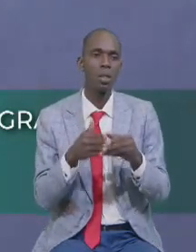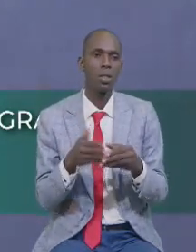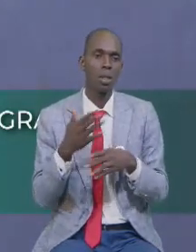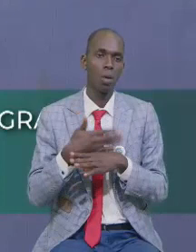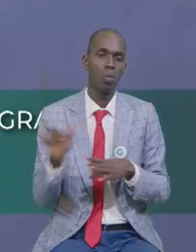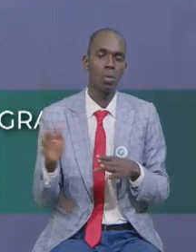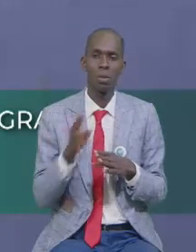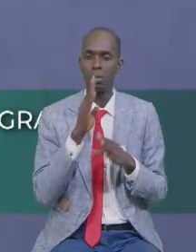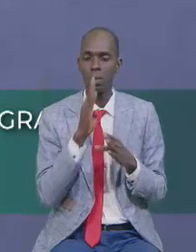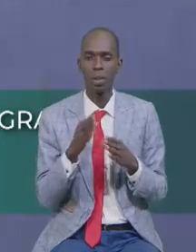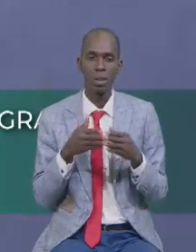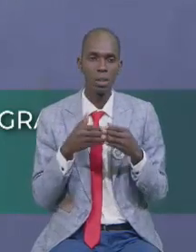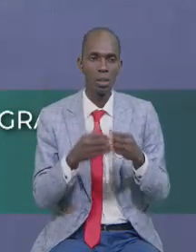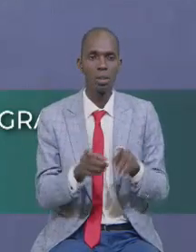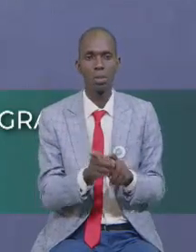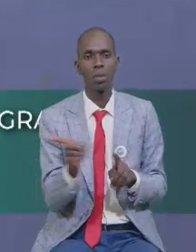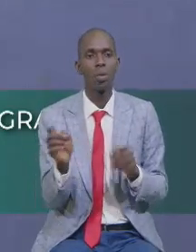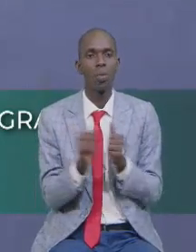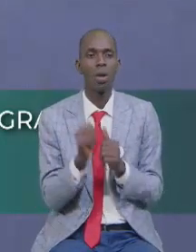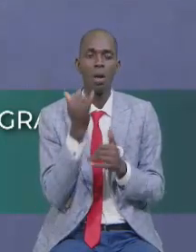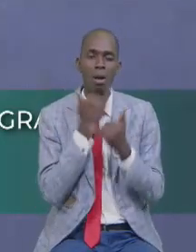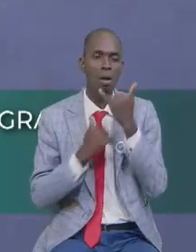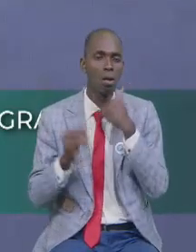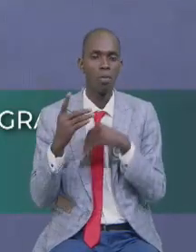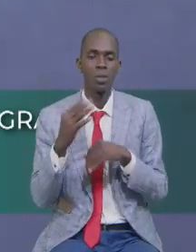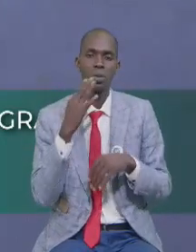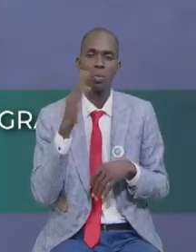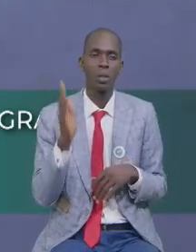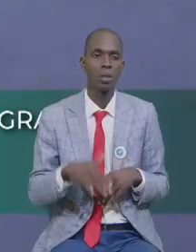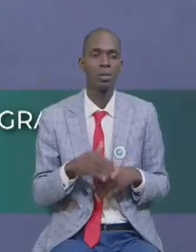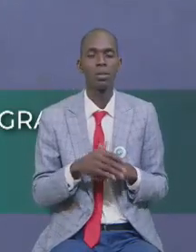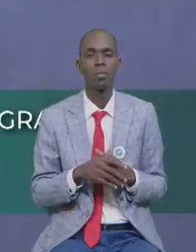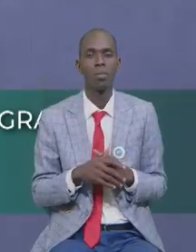astray with the error of the wicked,